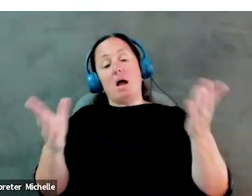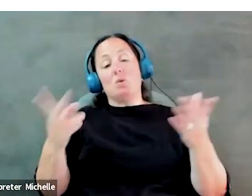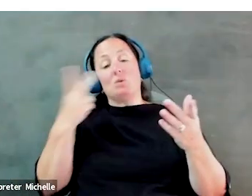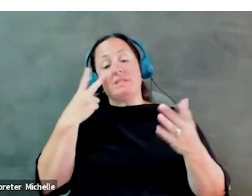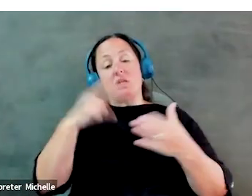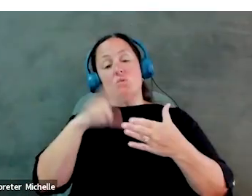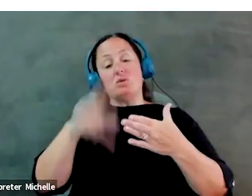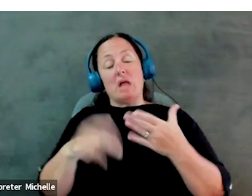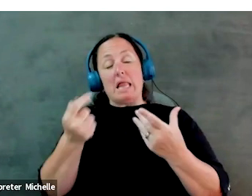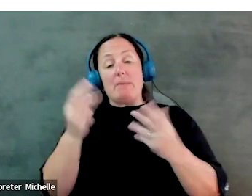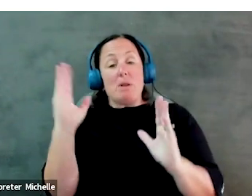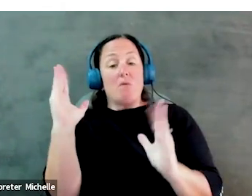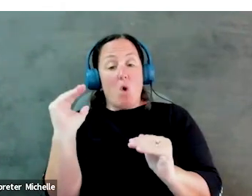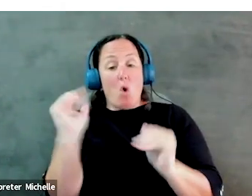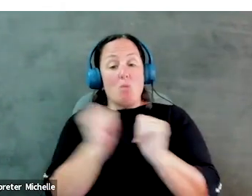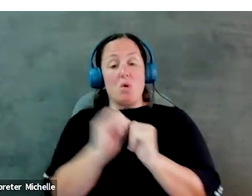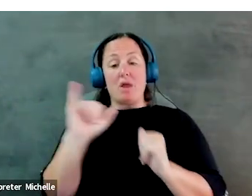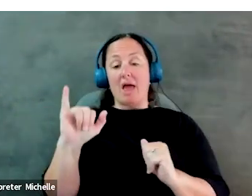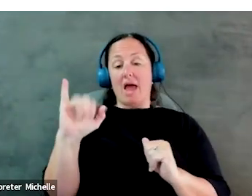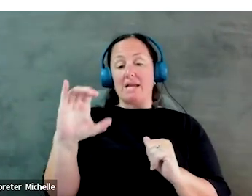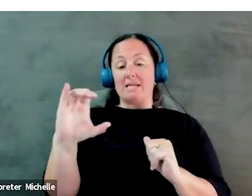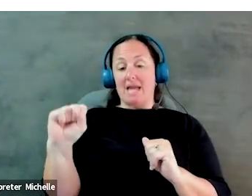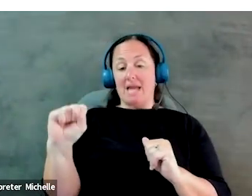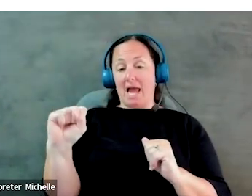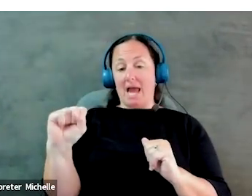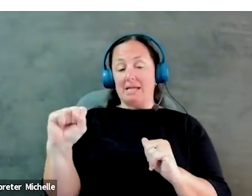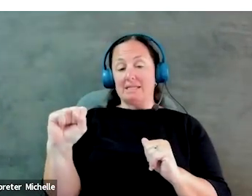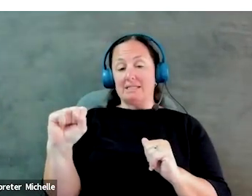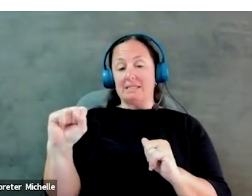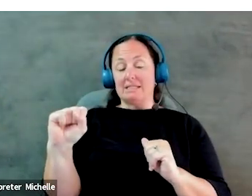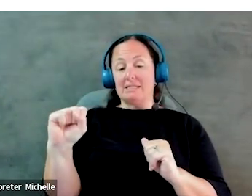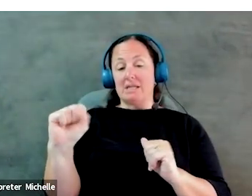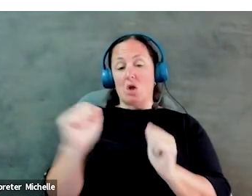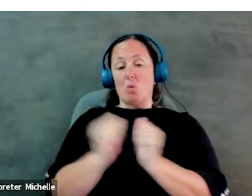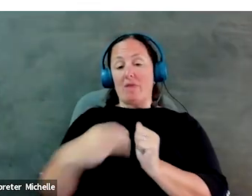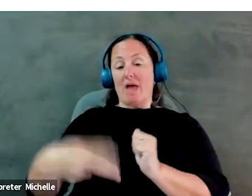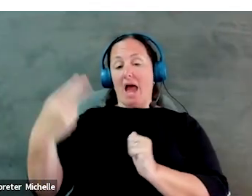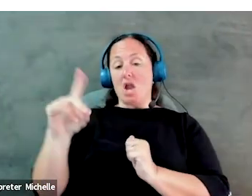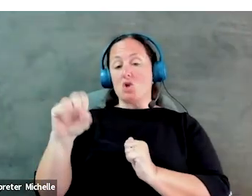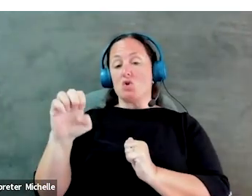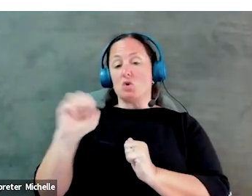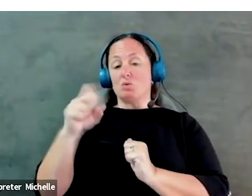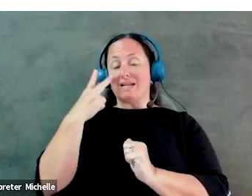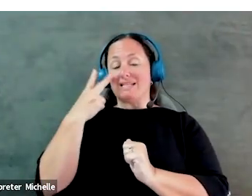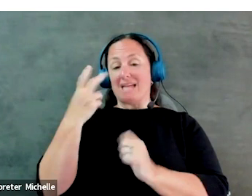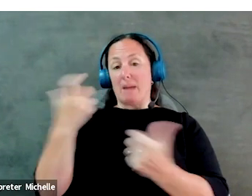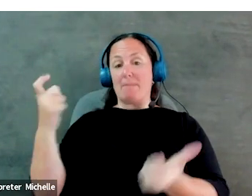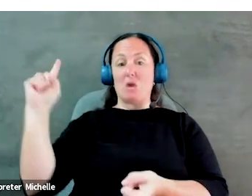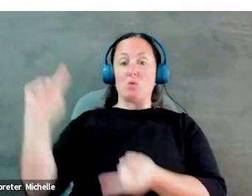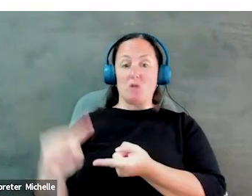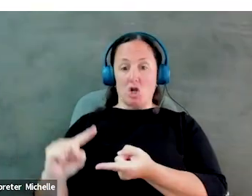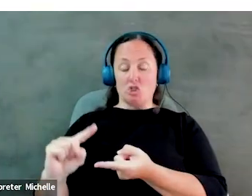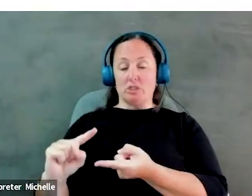But we see here a ray of hope with ICS, with that clone, because with a higher dose, we've been able to see a significant